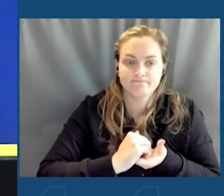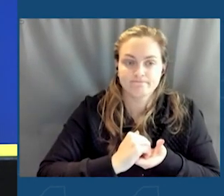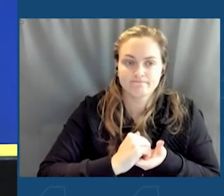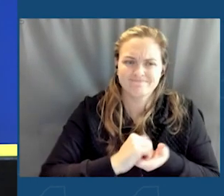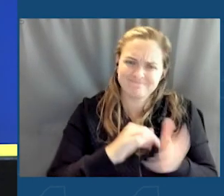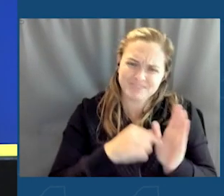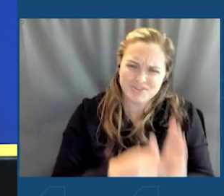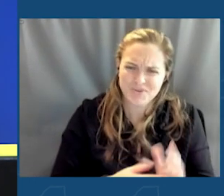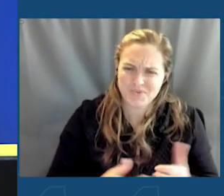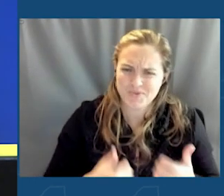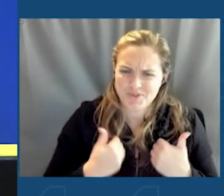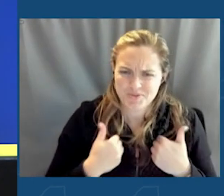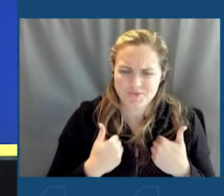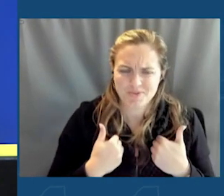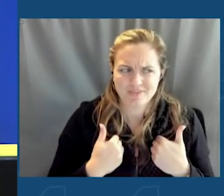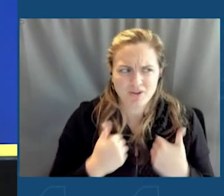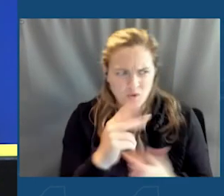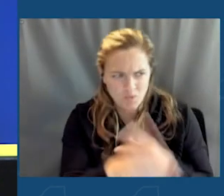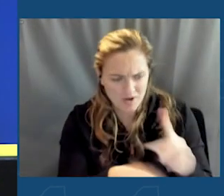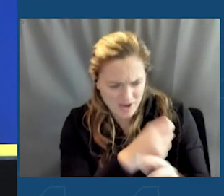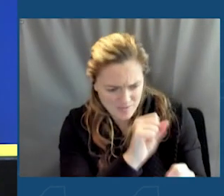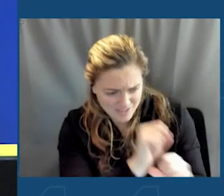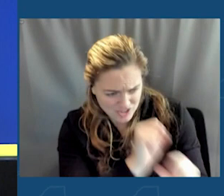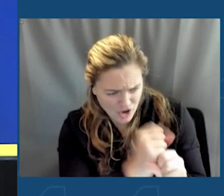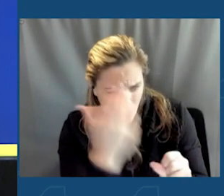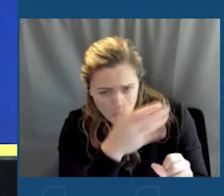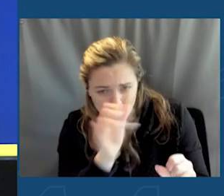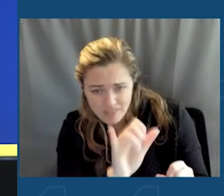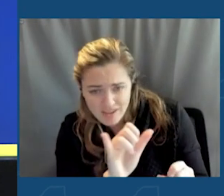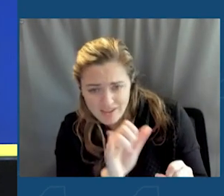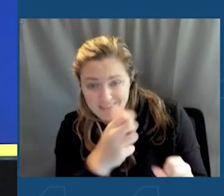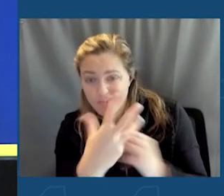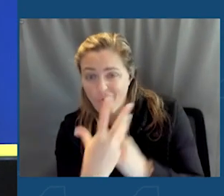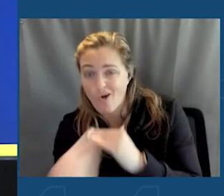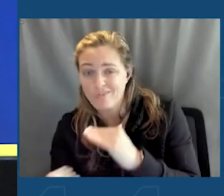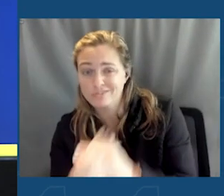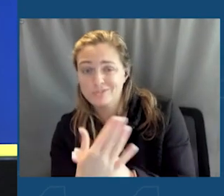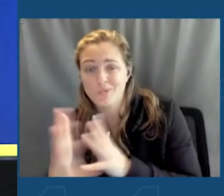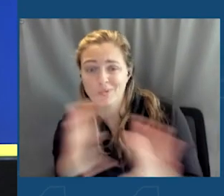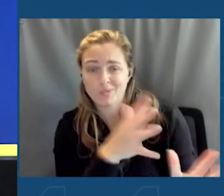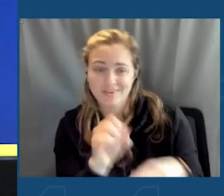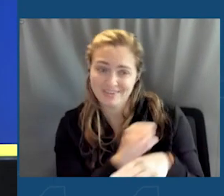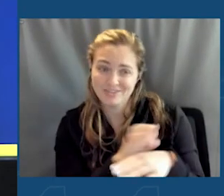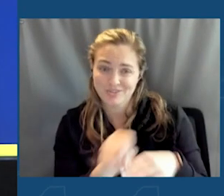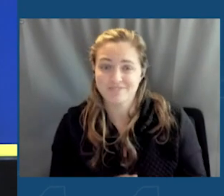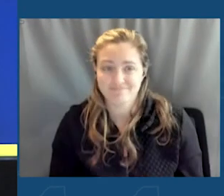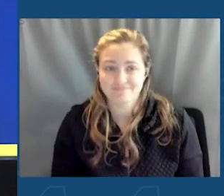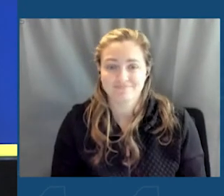community what a good career path can be in offshore wind industry.